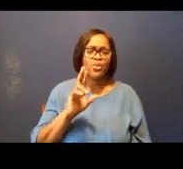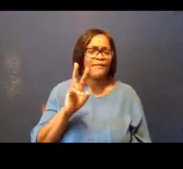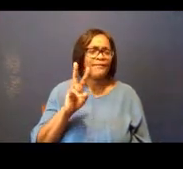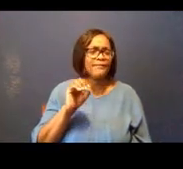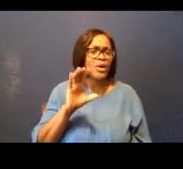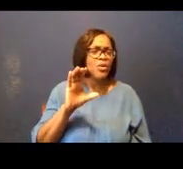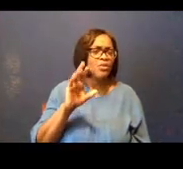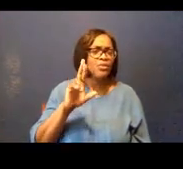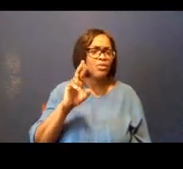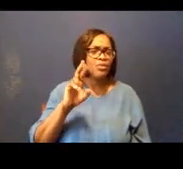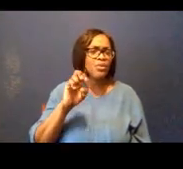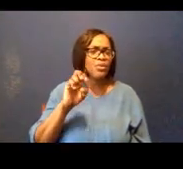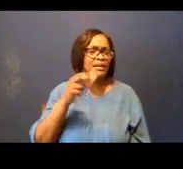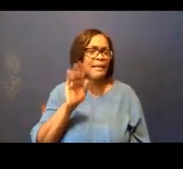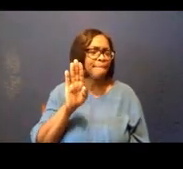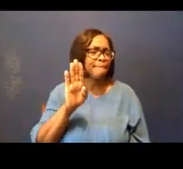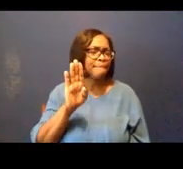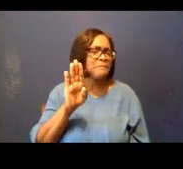1988.